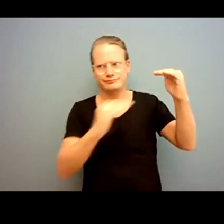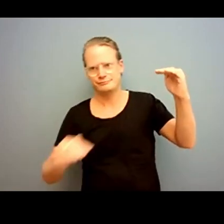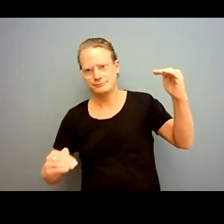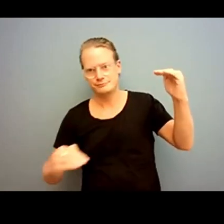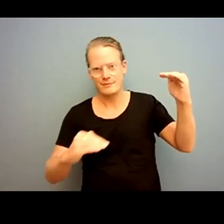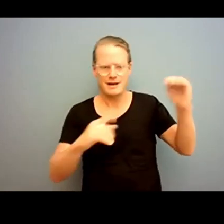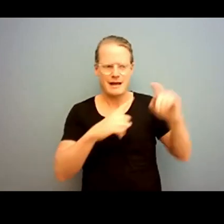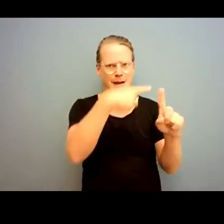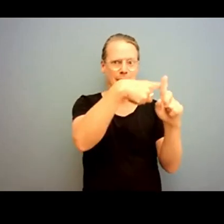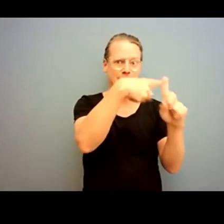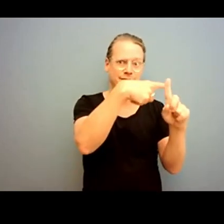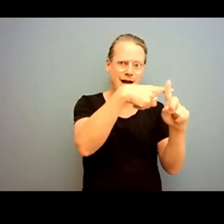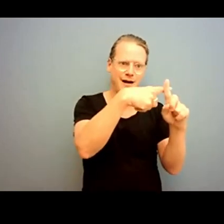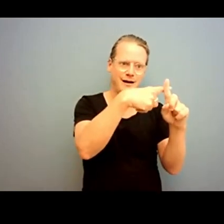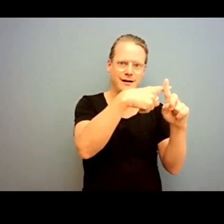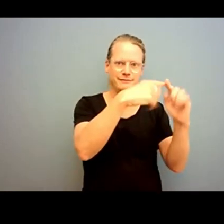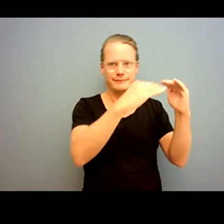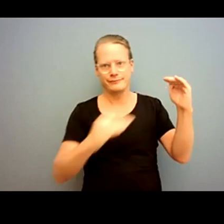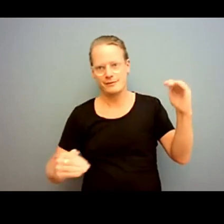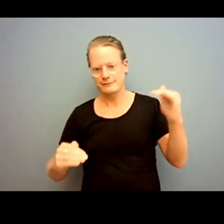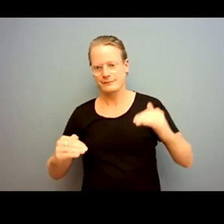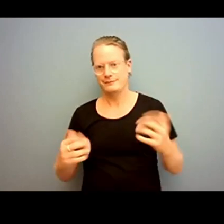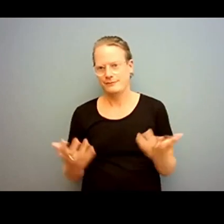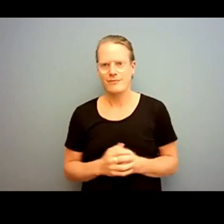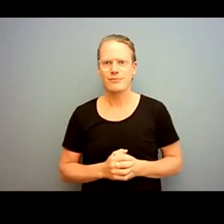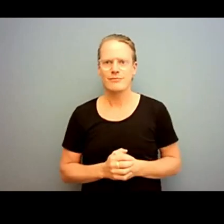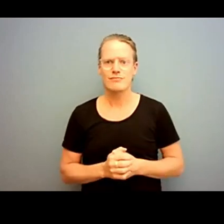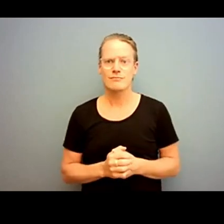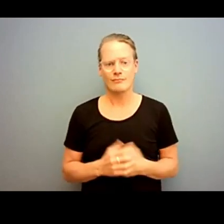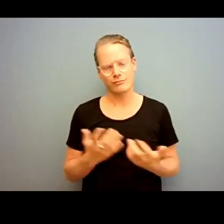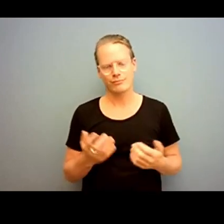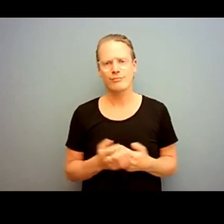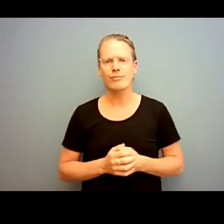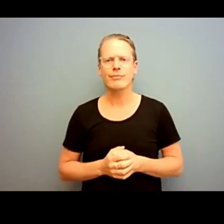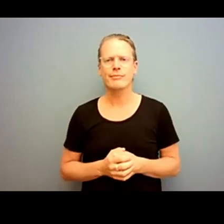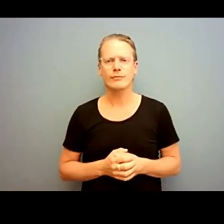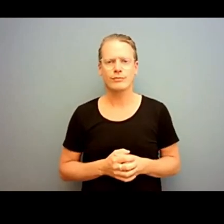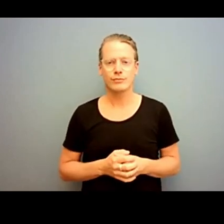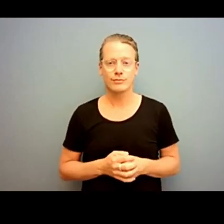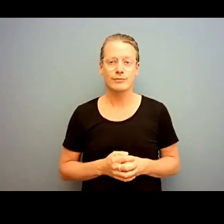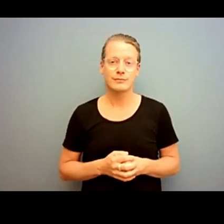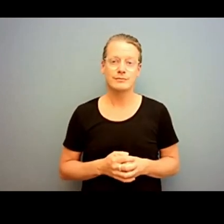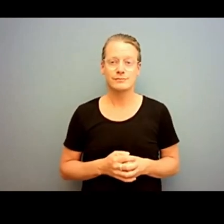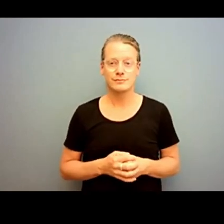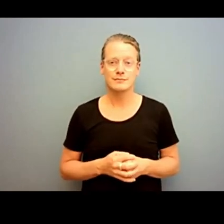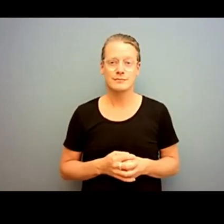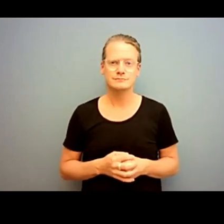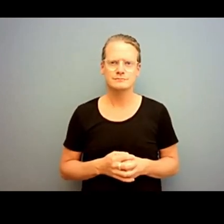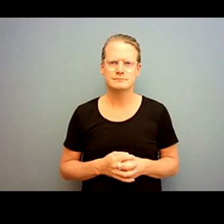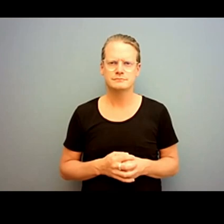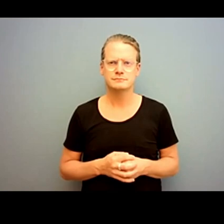difficult mix to extricate oneself from. So the effects aren't just additive,